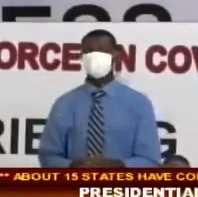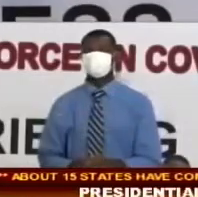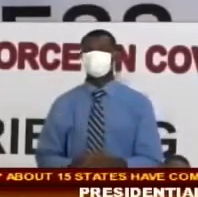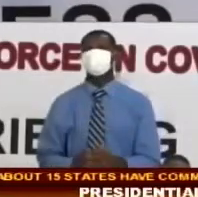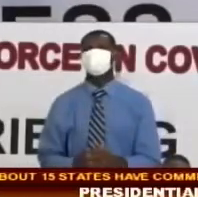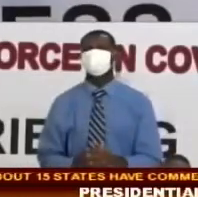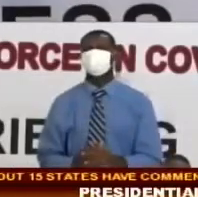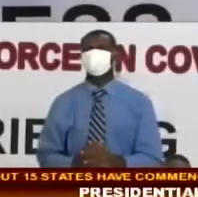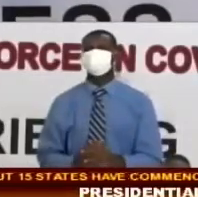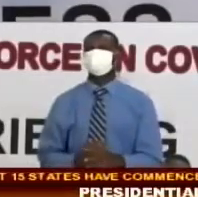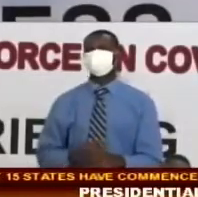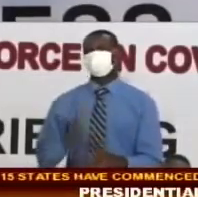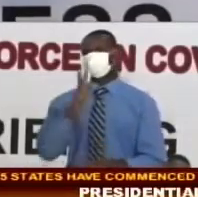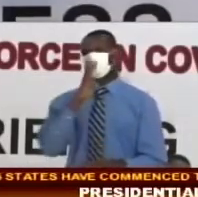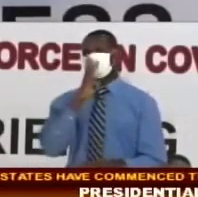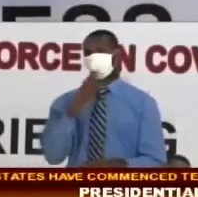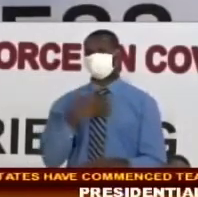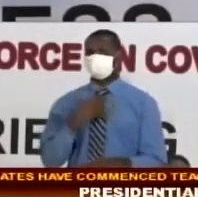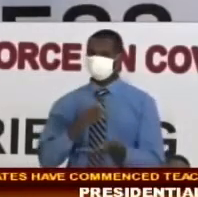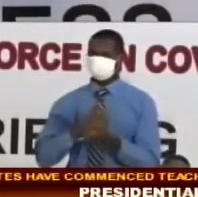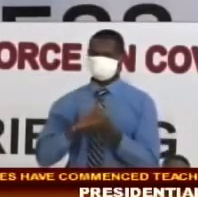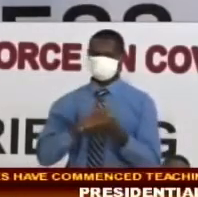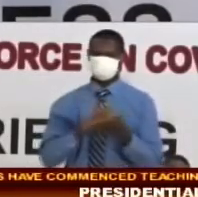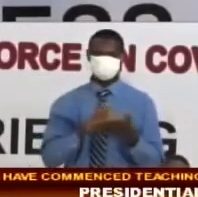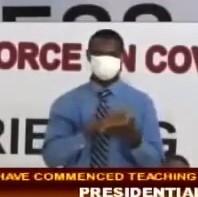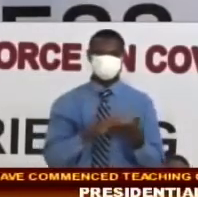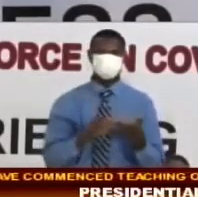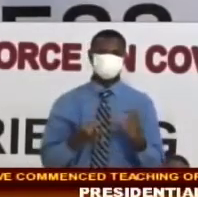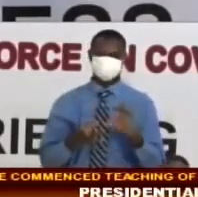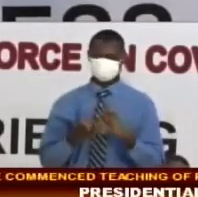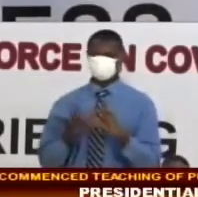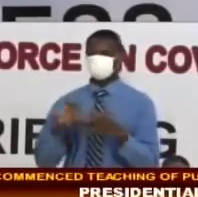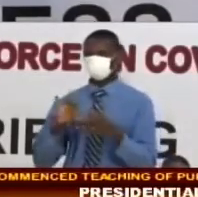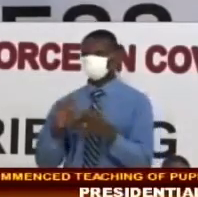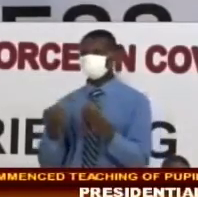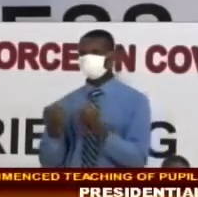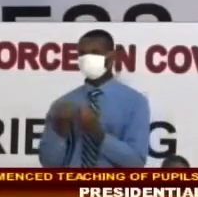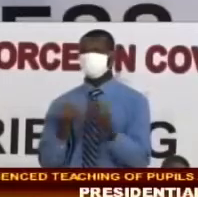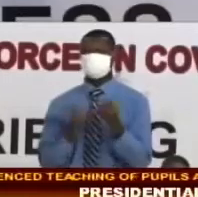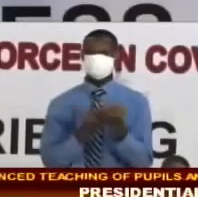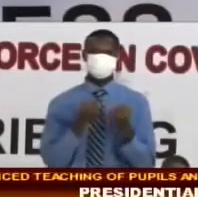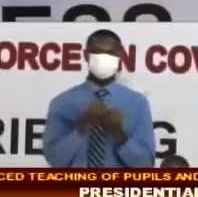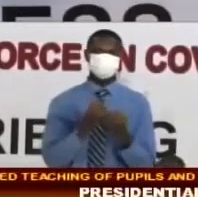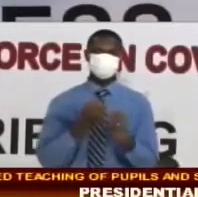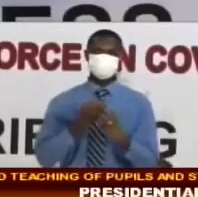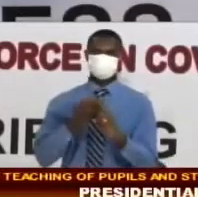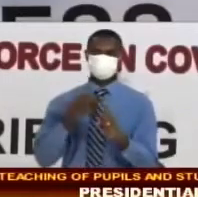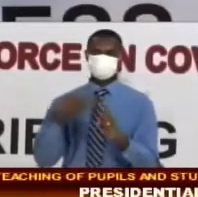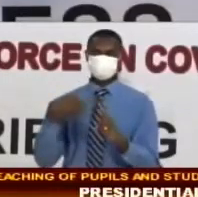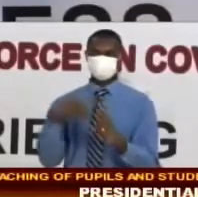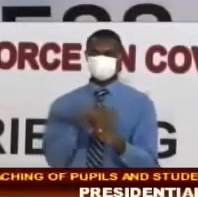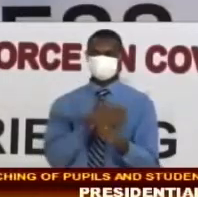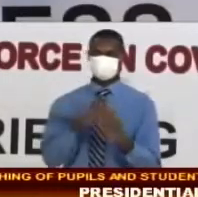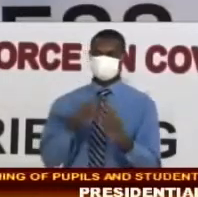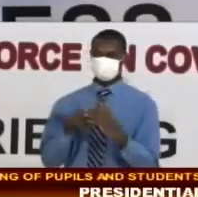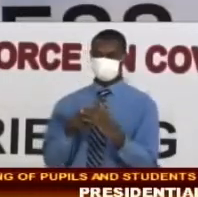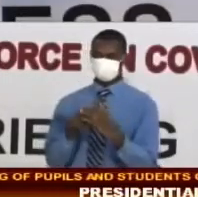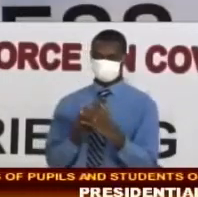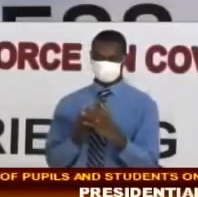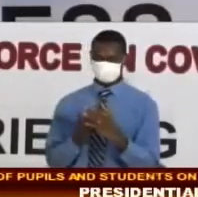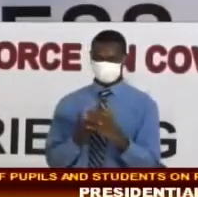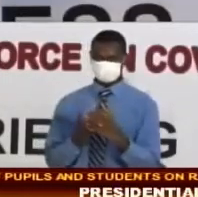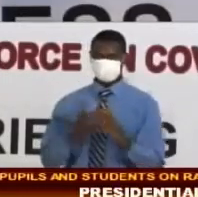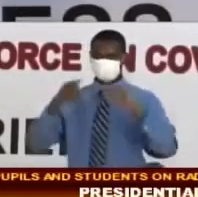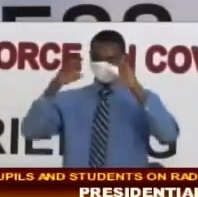Generally, water and sanitation, of course, go hand in hand. But right from the beginning of all this exercise, the lockdown and everything,